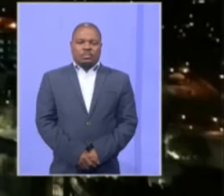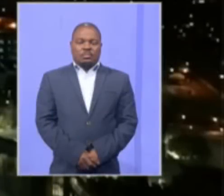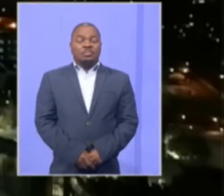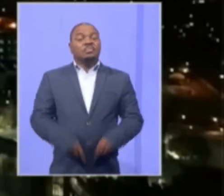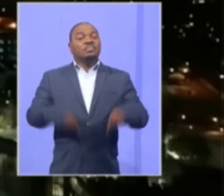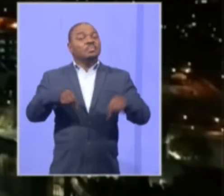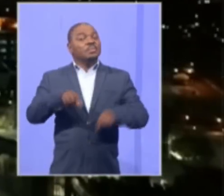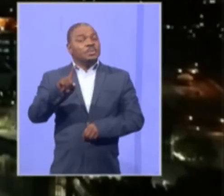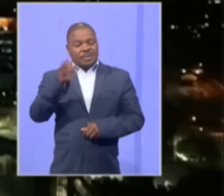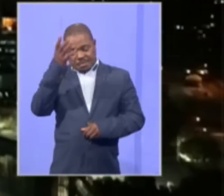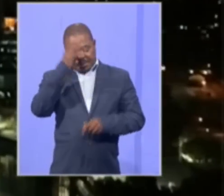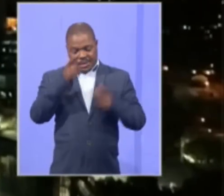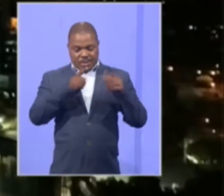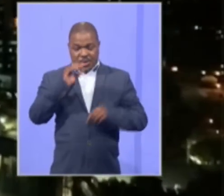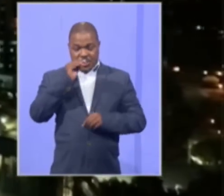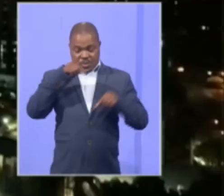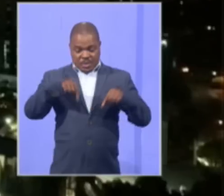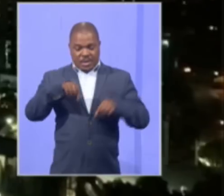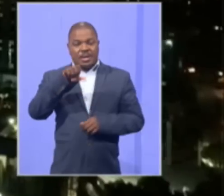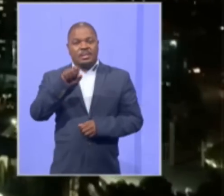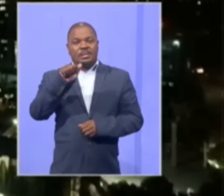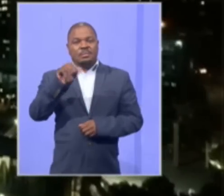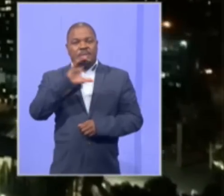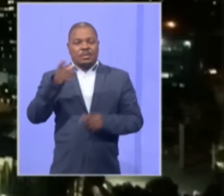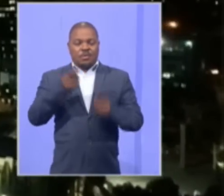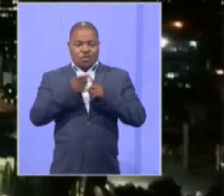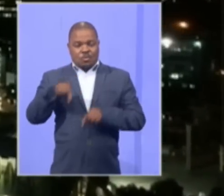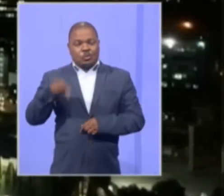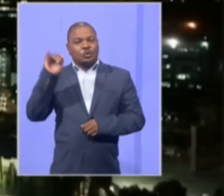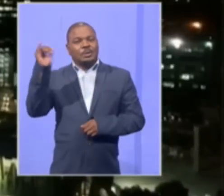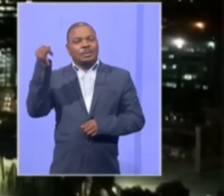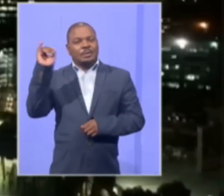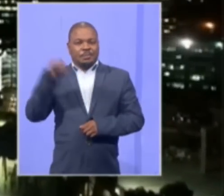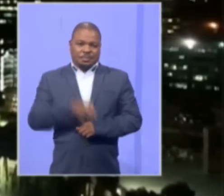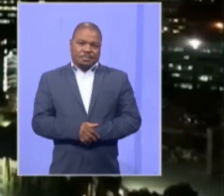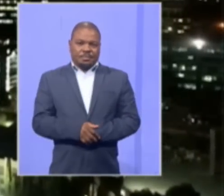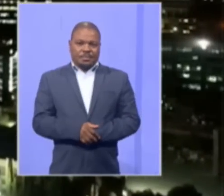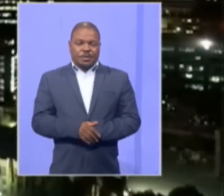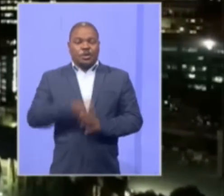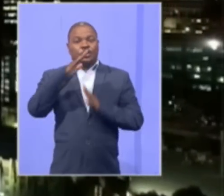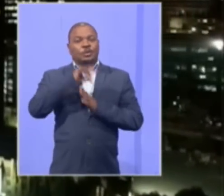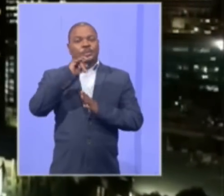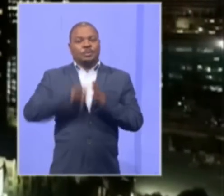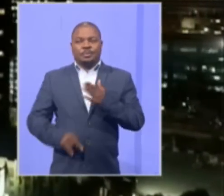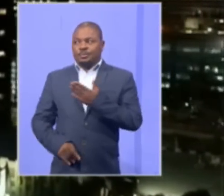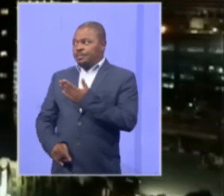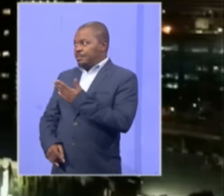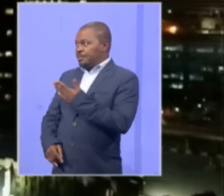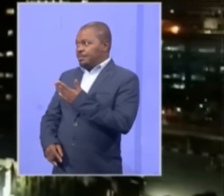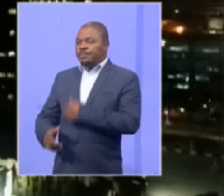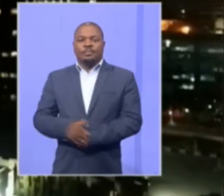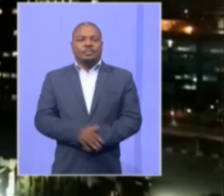Che ke ditaba tša sepedi tša SABC thwi go tšwa ka Auckland Park, Johannesburg. Dihlogo tša tšona ke